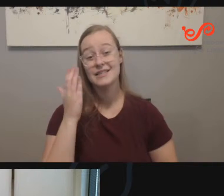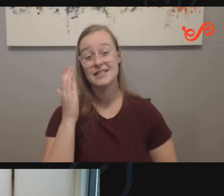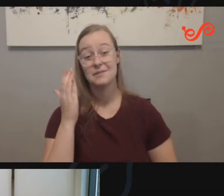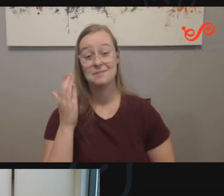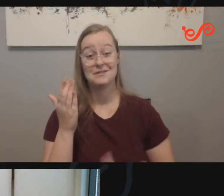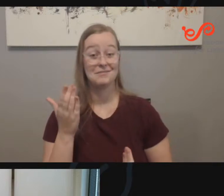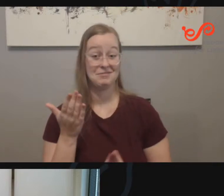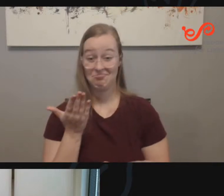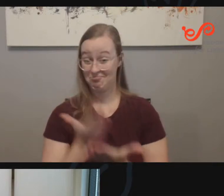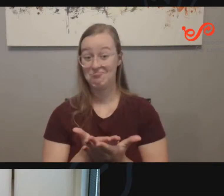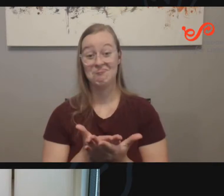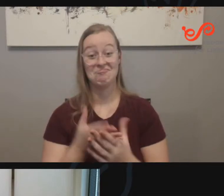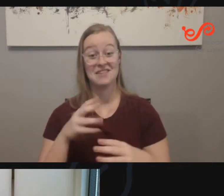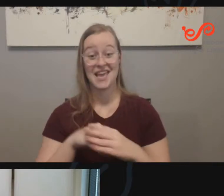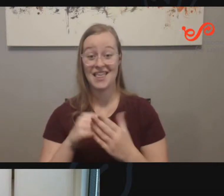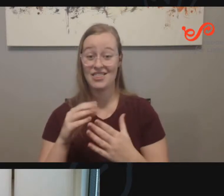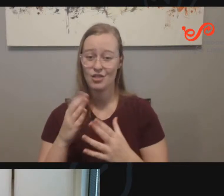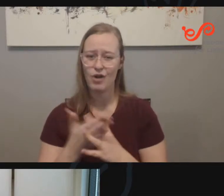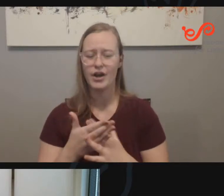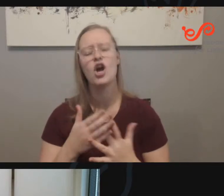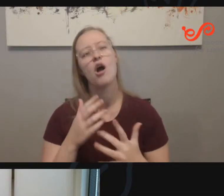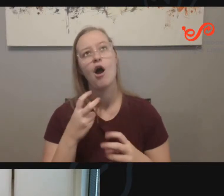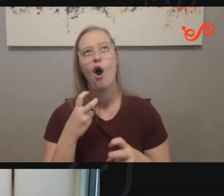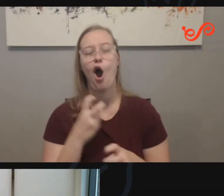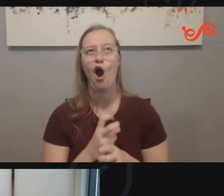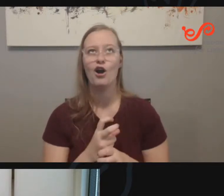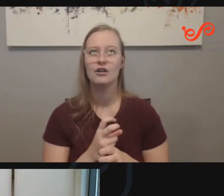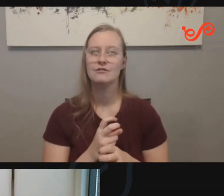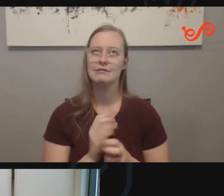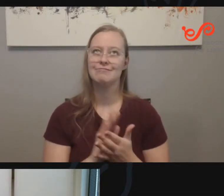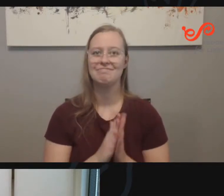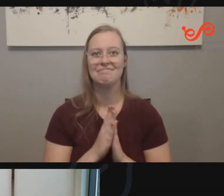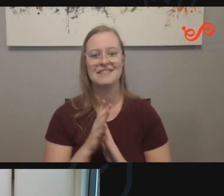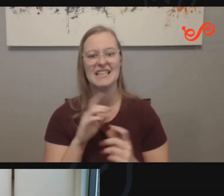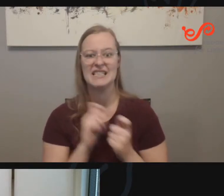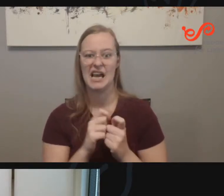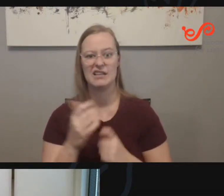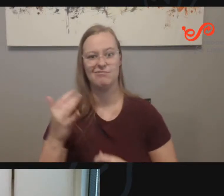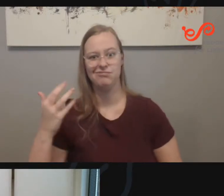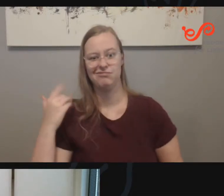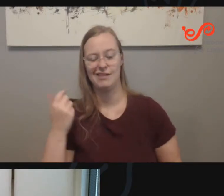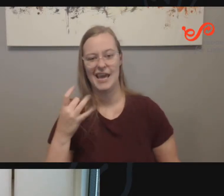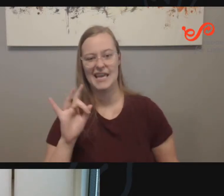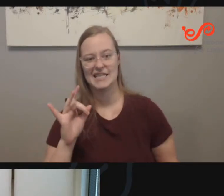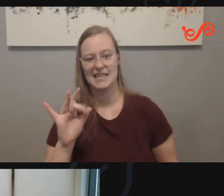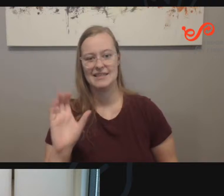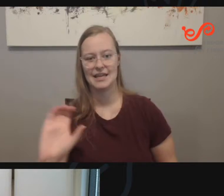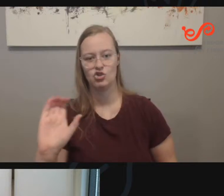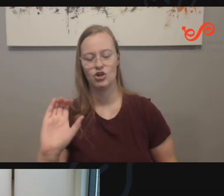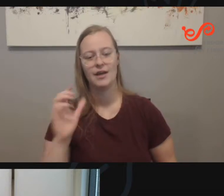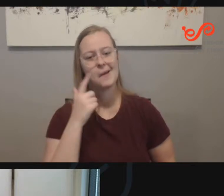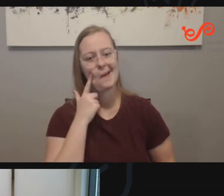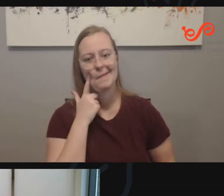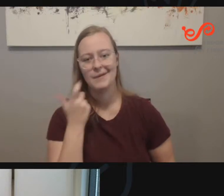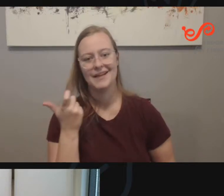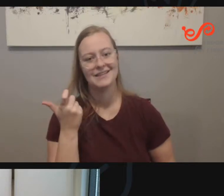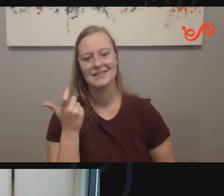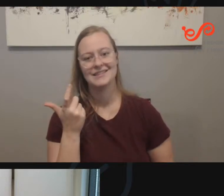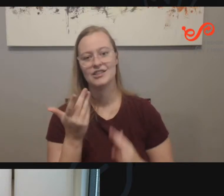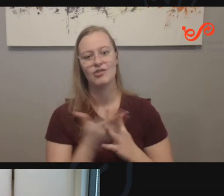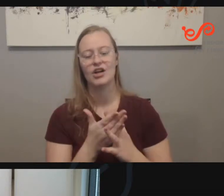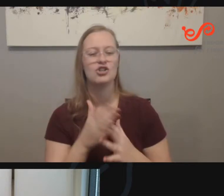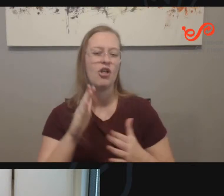in the records. It's hard to be as exact going back to the 18th century because the records are less